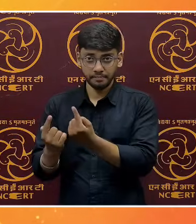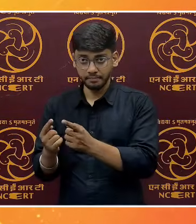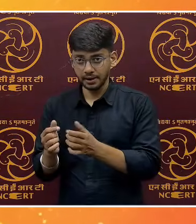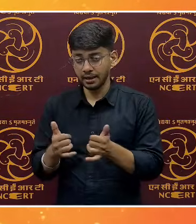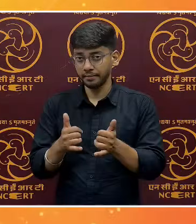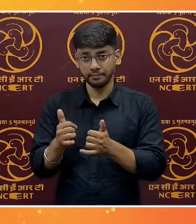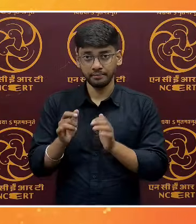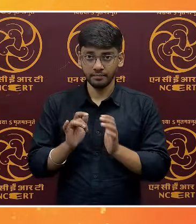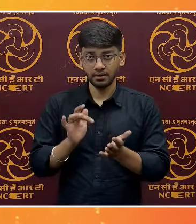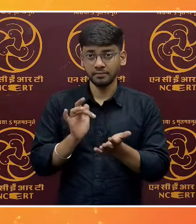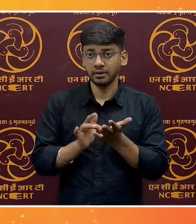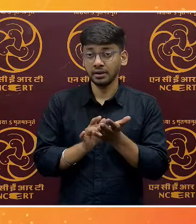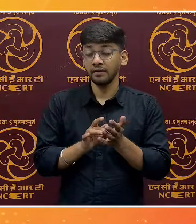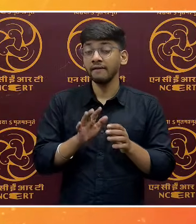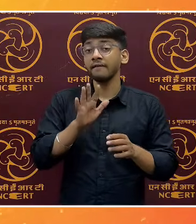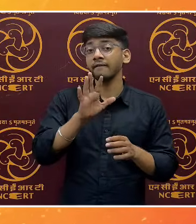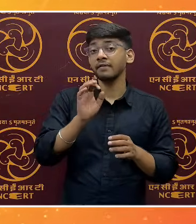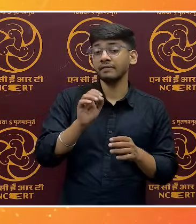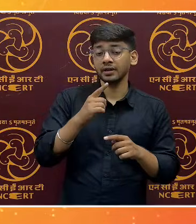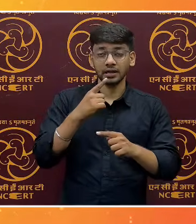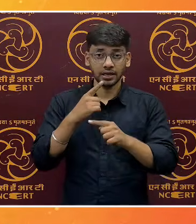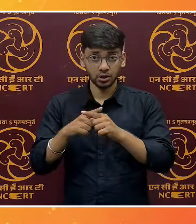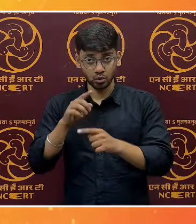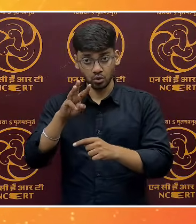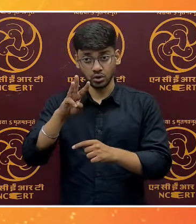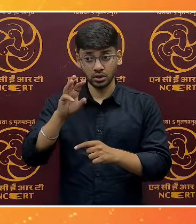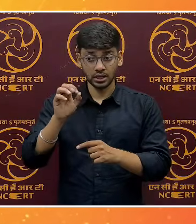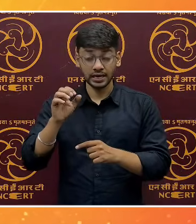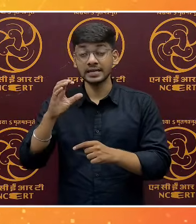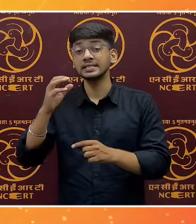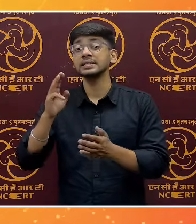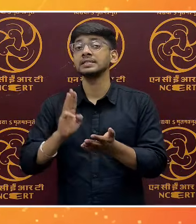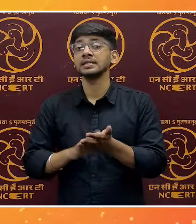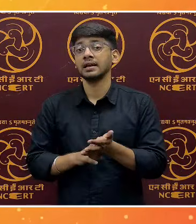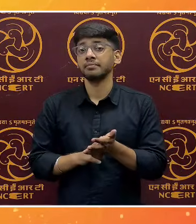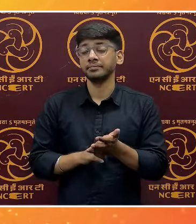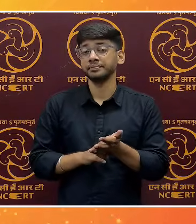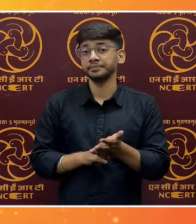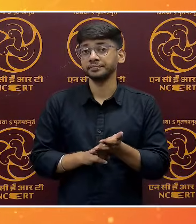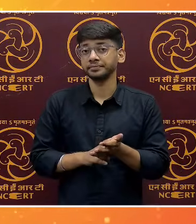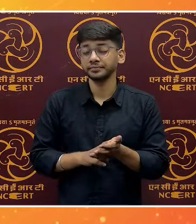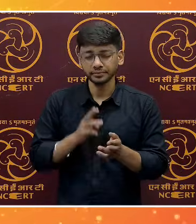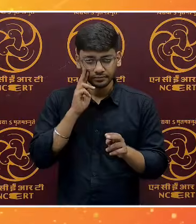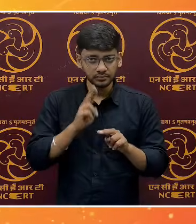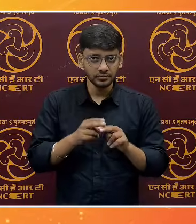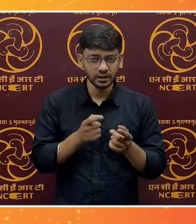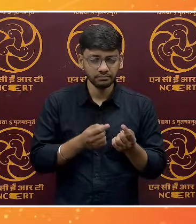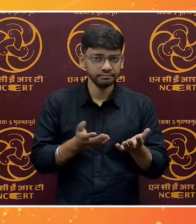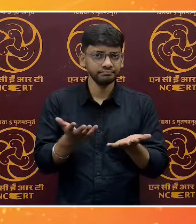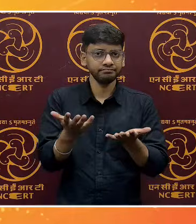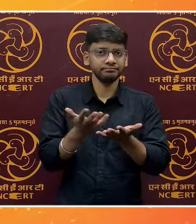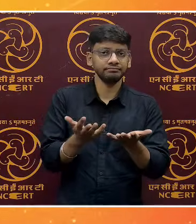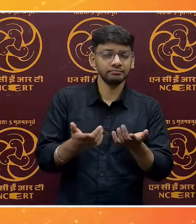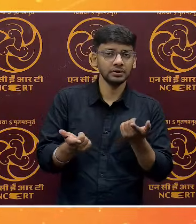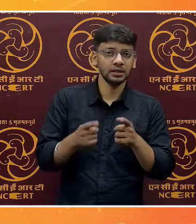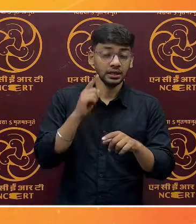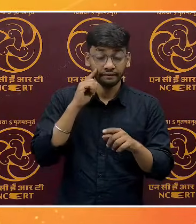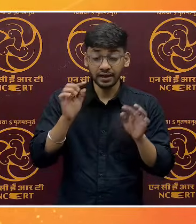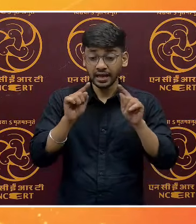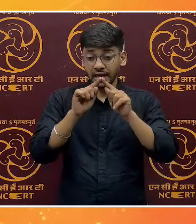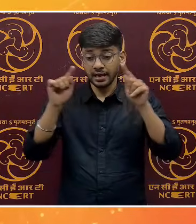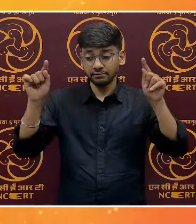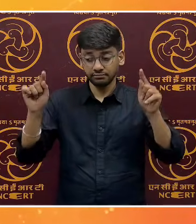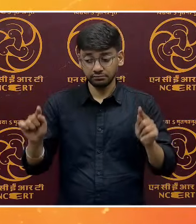30 centimeter is. Now here it talk about rectangular playground